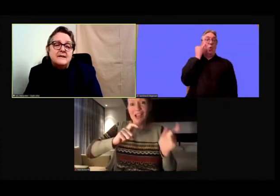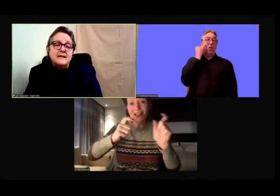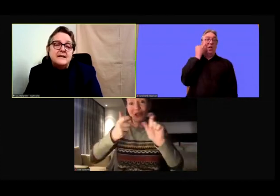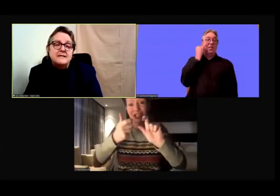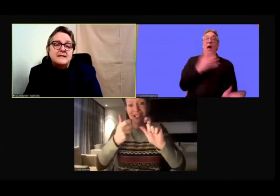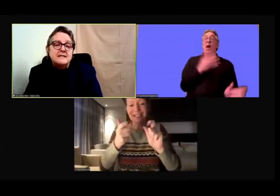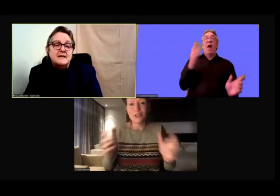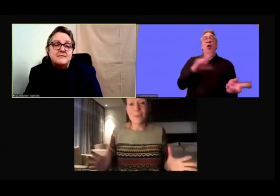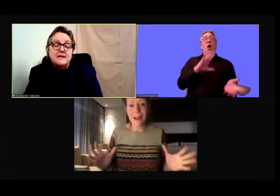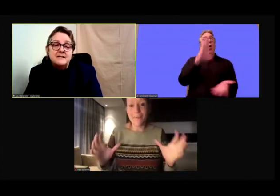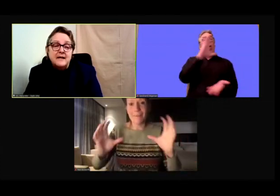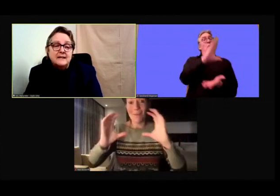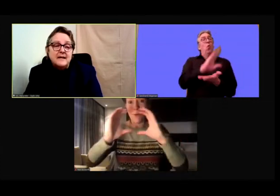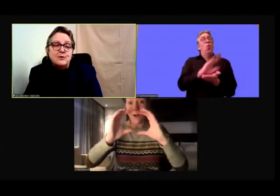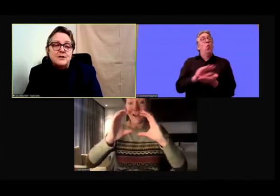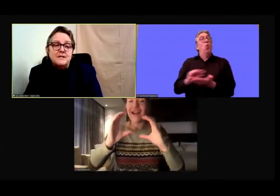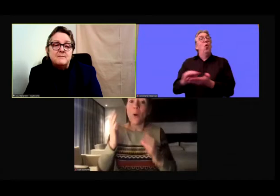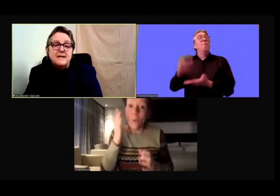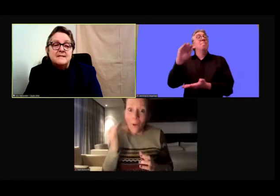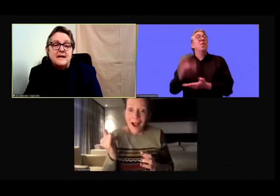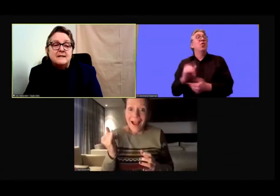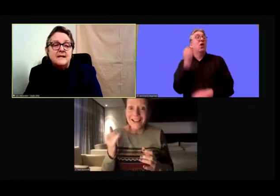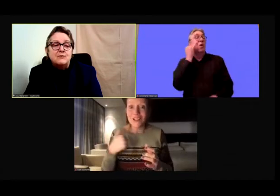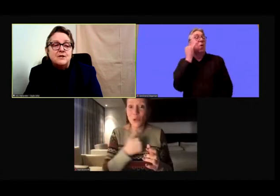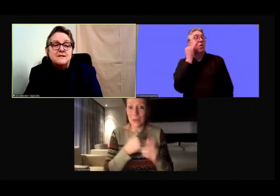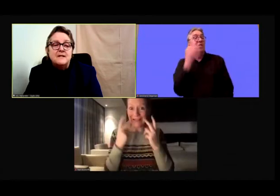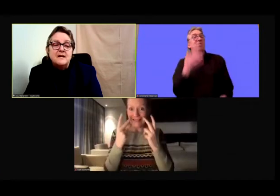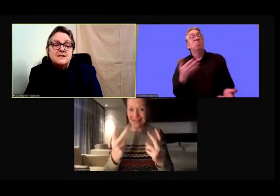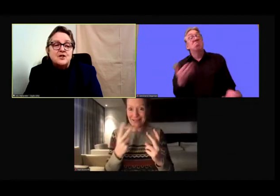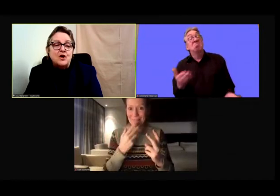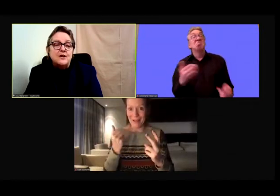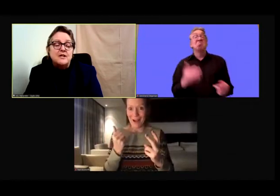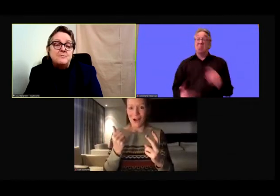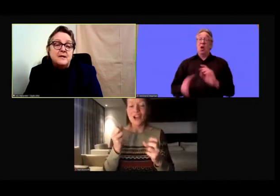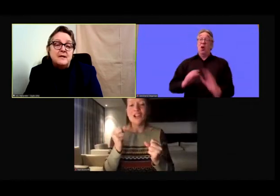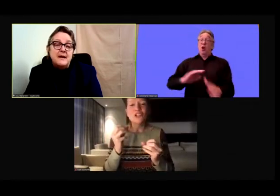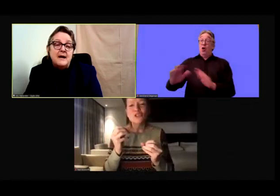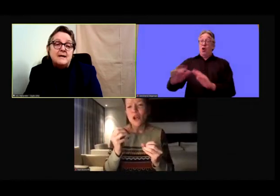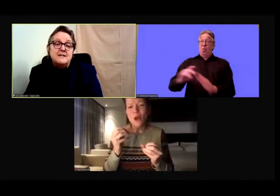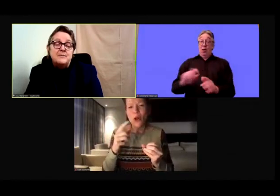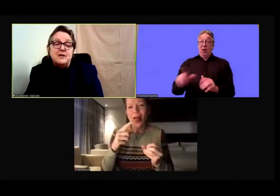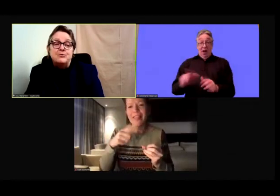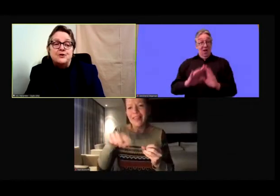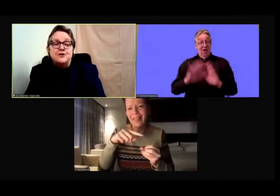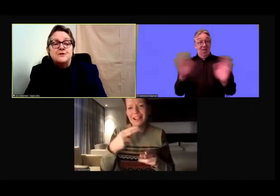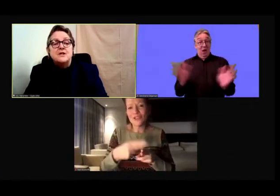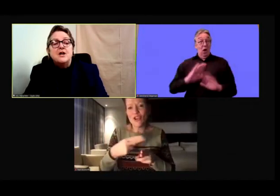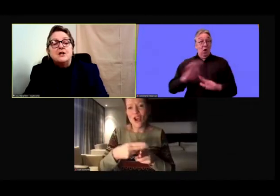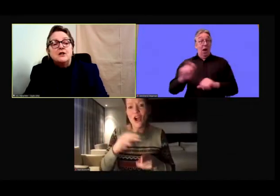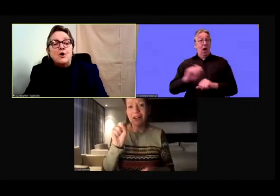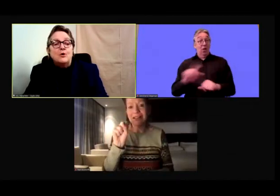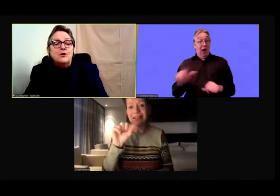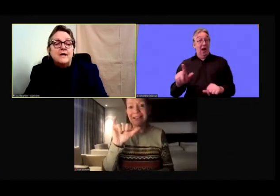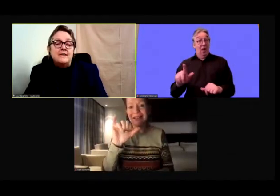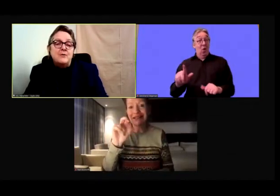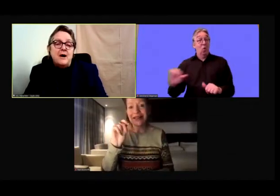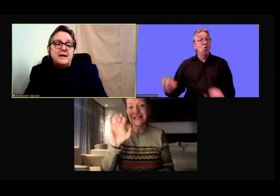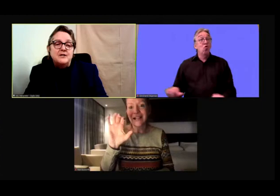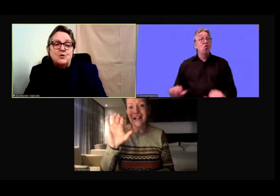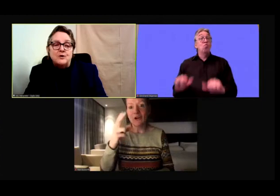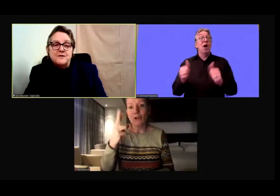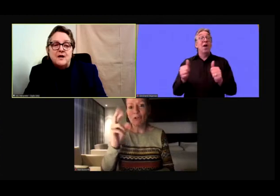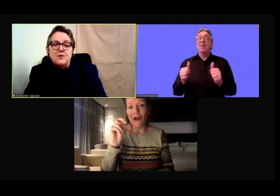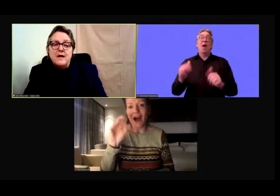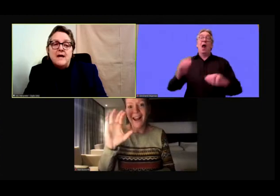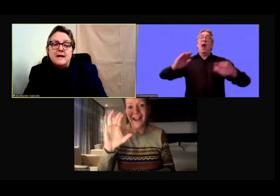And in the instance of sign languages, many sign languages started as being produced lower